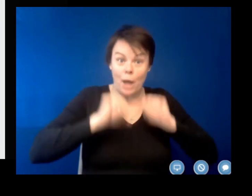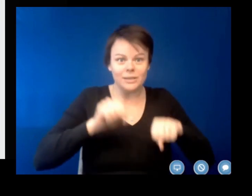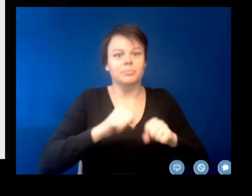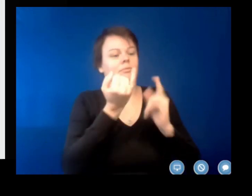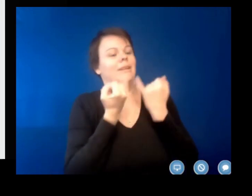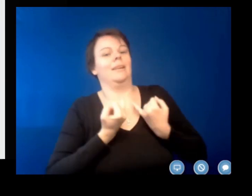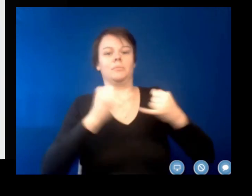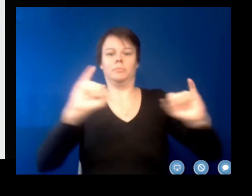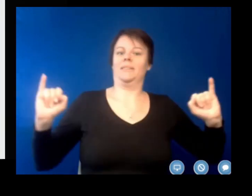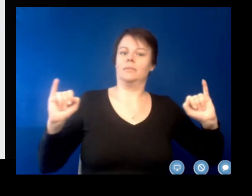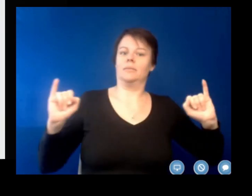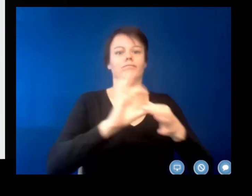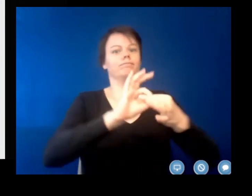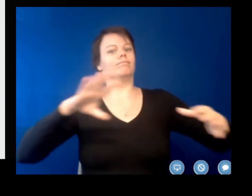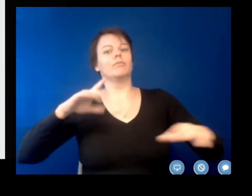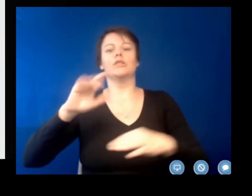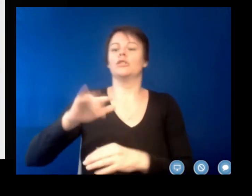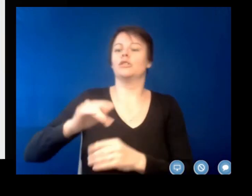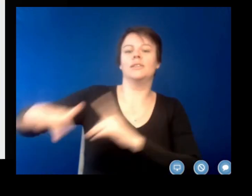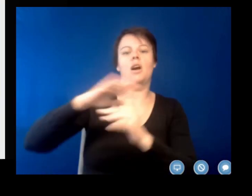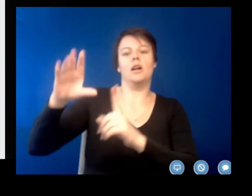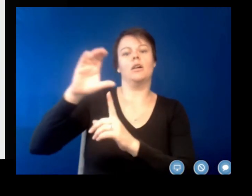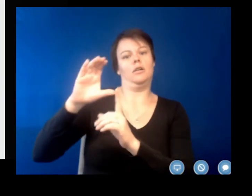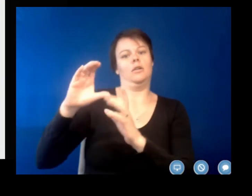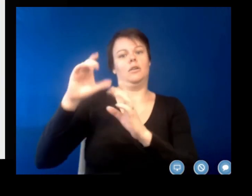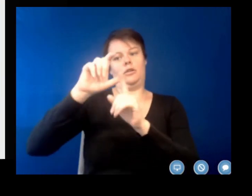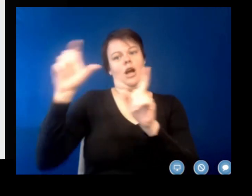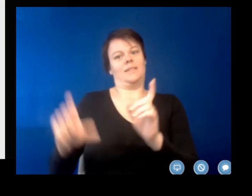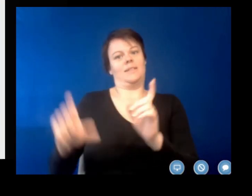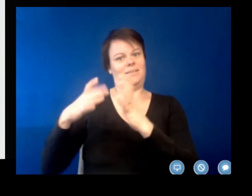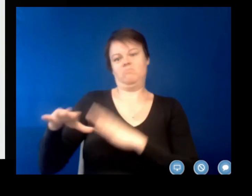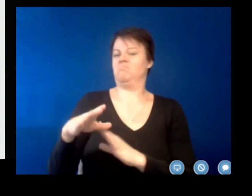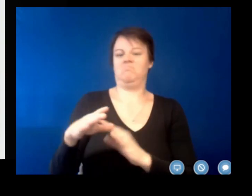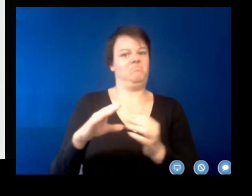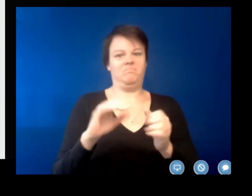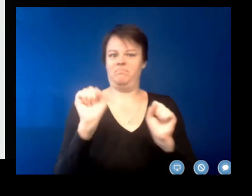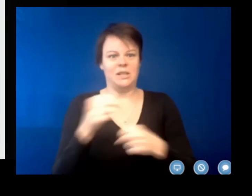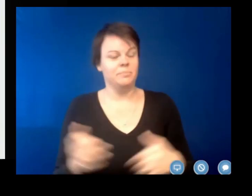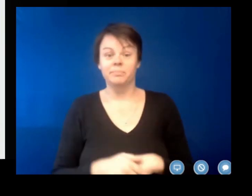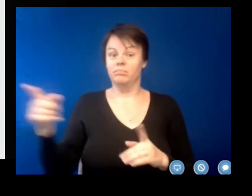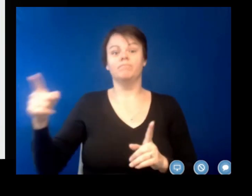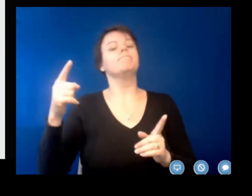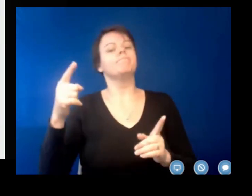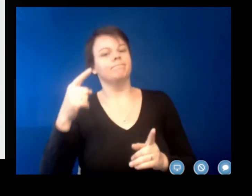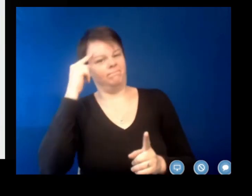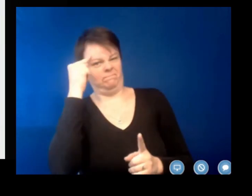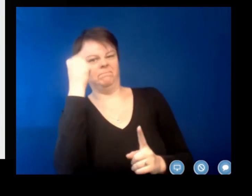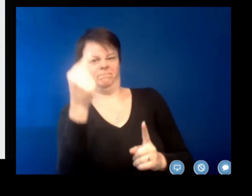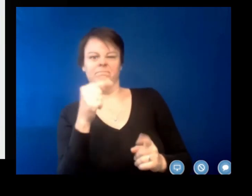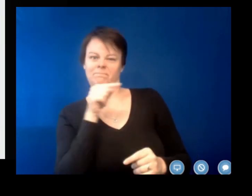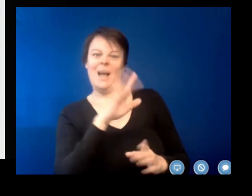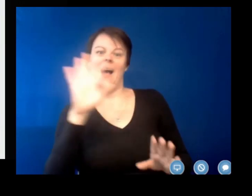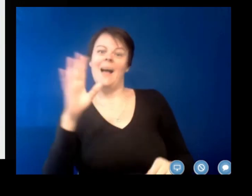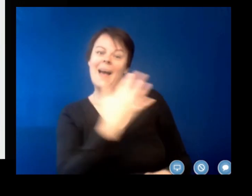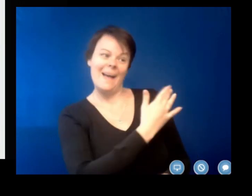society because it is always part of a global context. So his main argument is that every